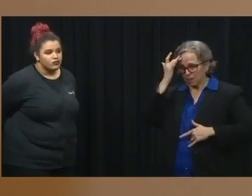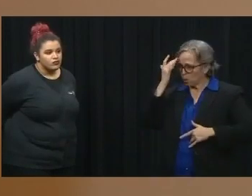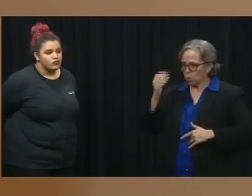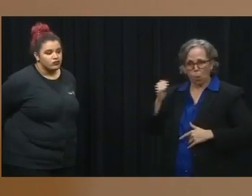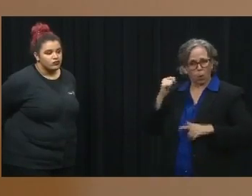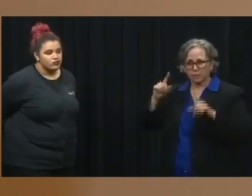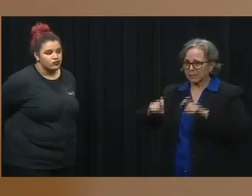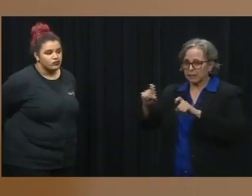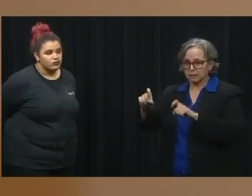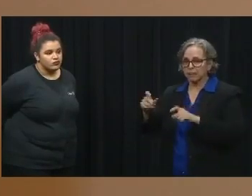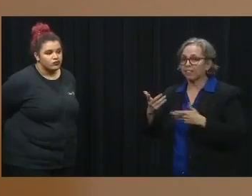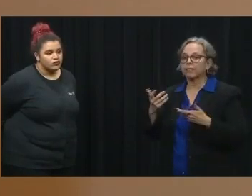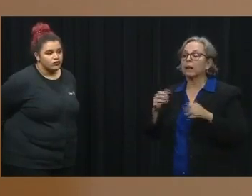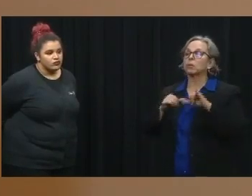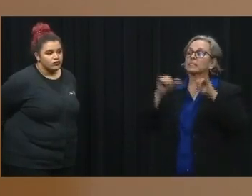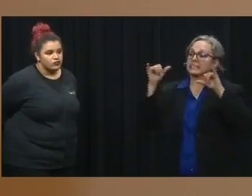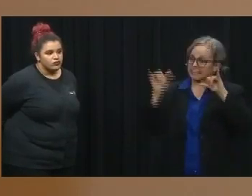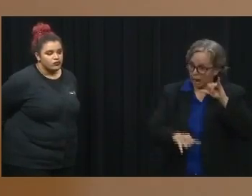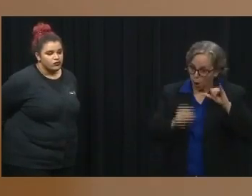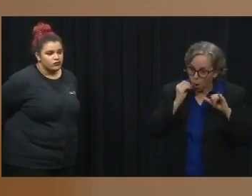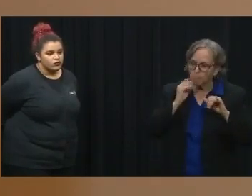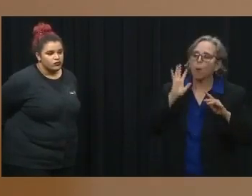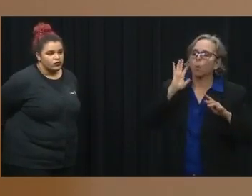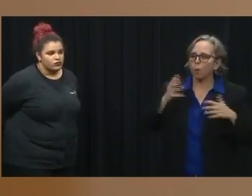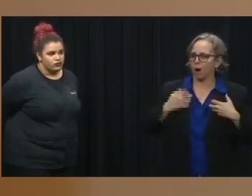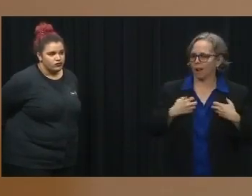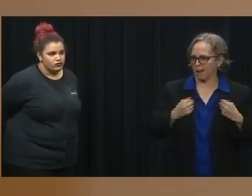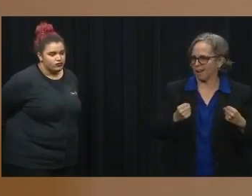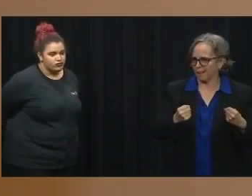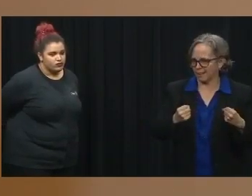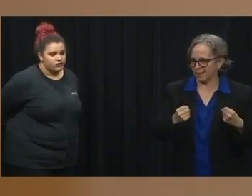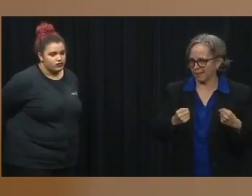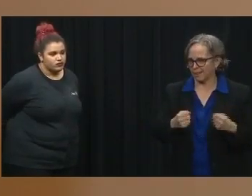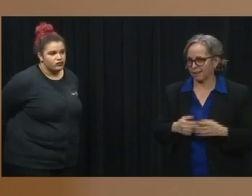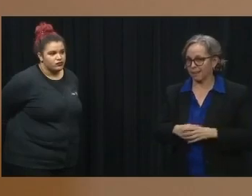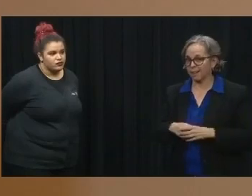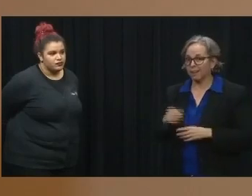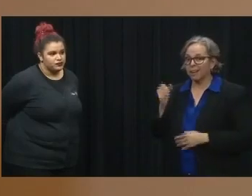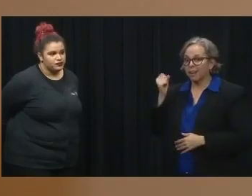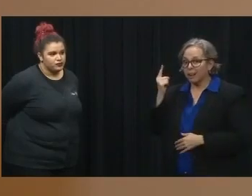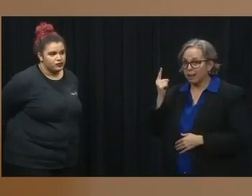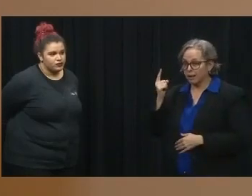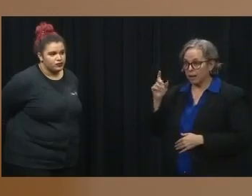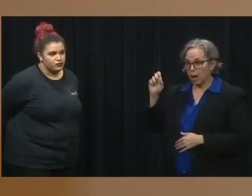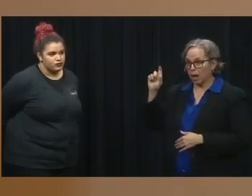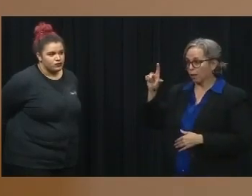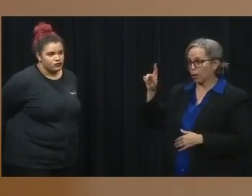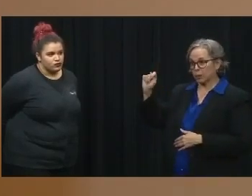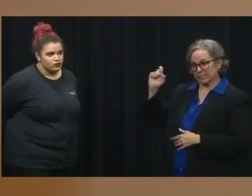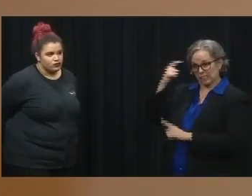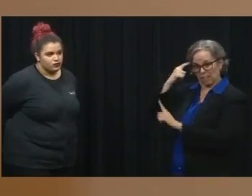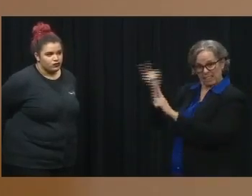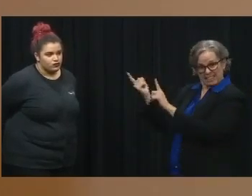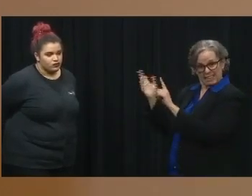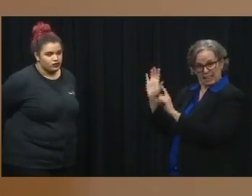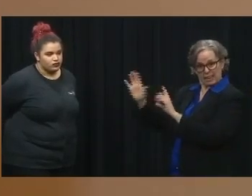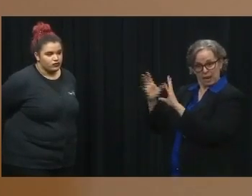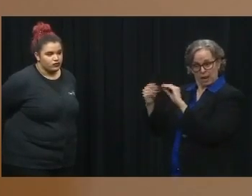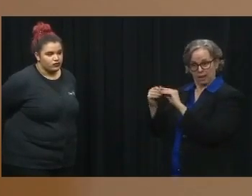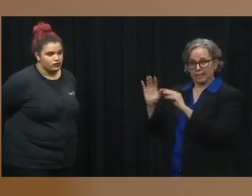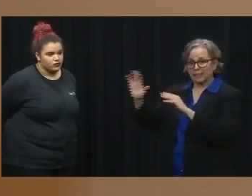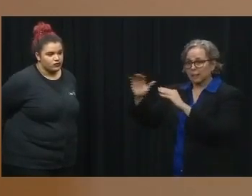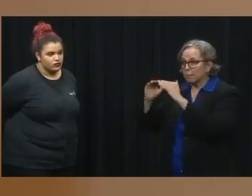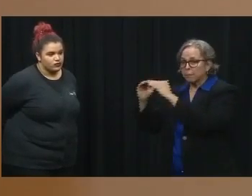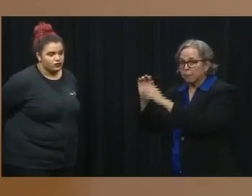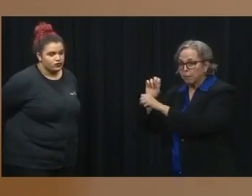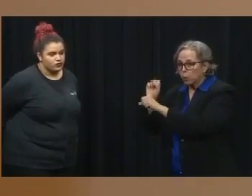in every county, people are ill and staying at home. As the Lieutenant Governor said, you know, his colleague is working in a